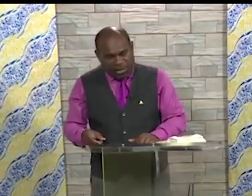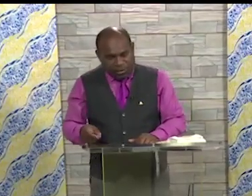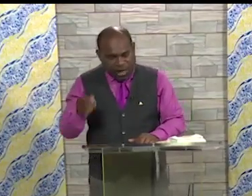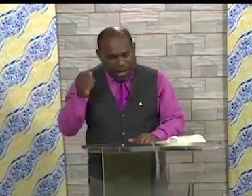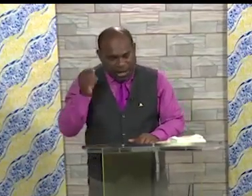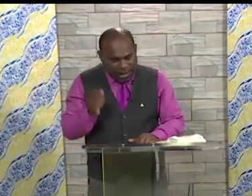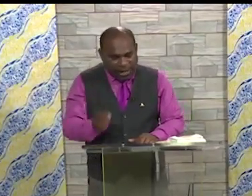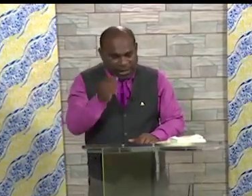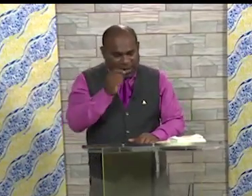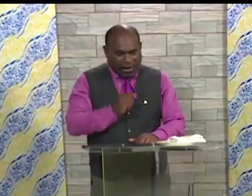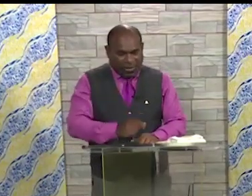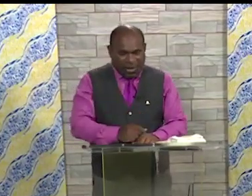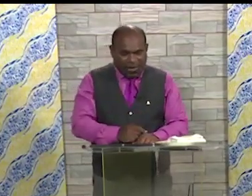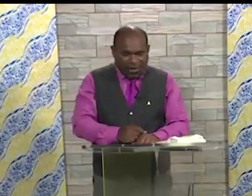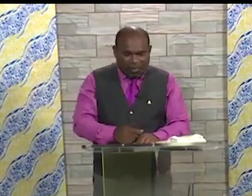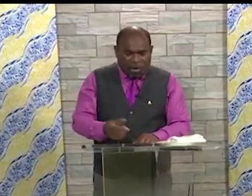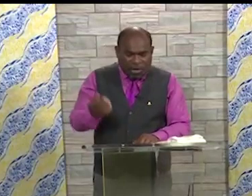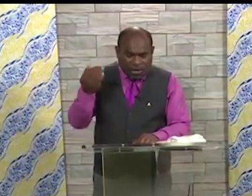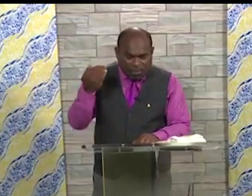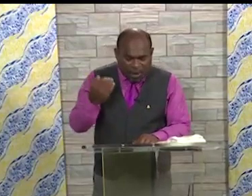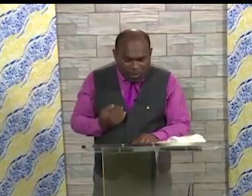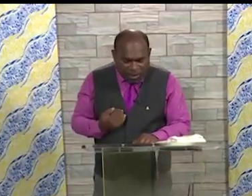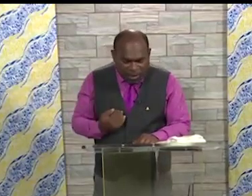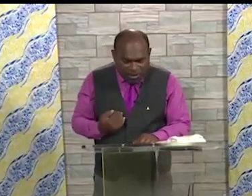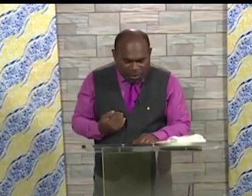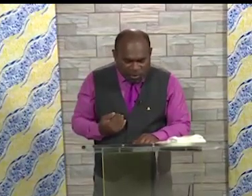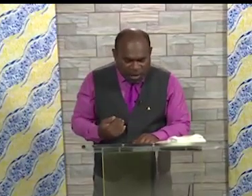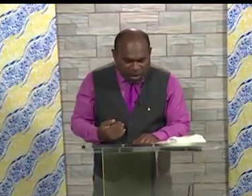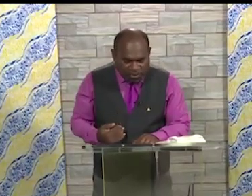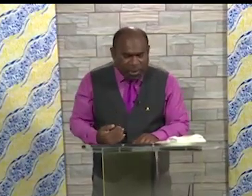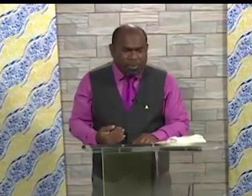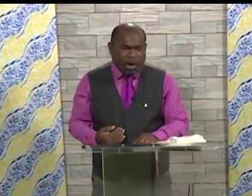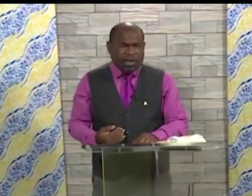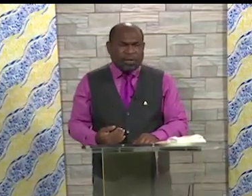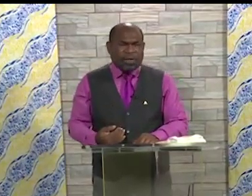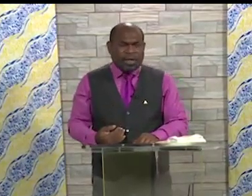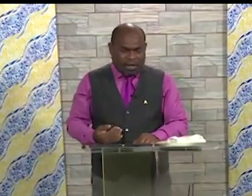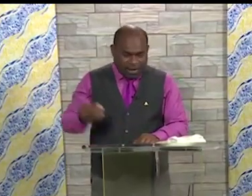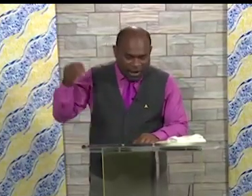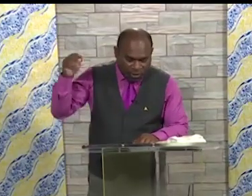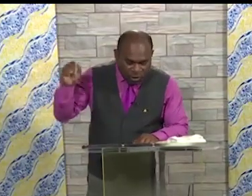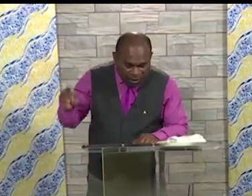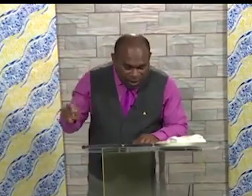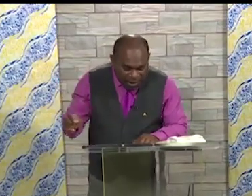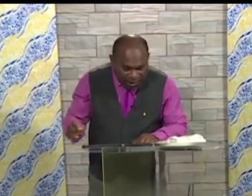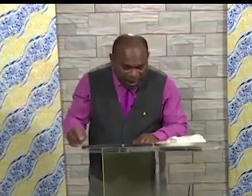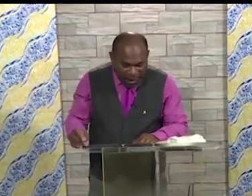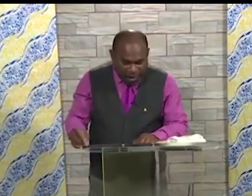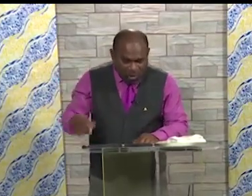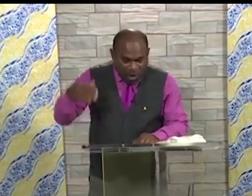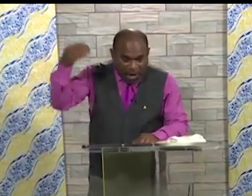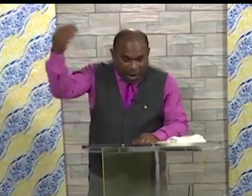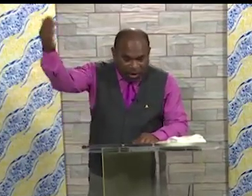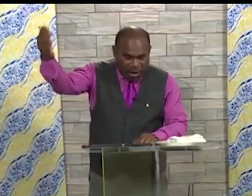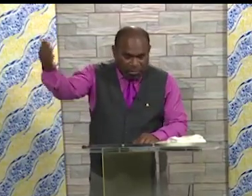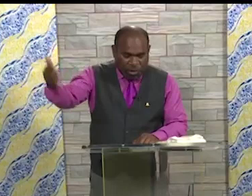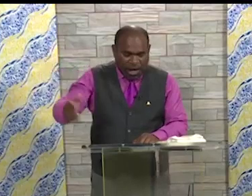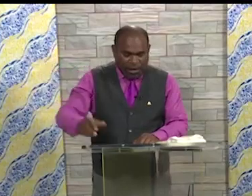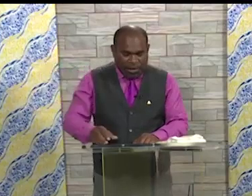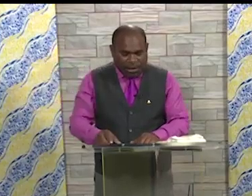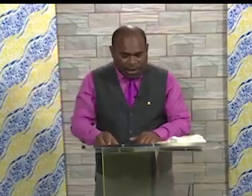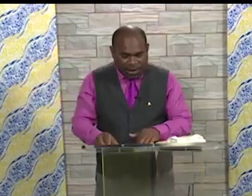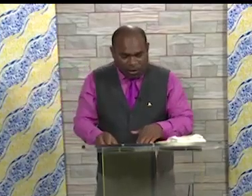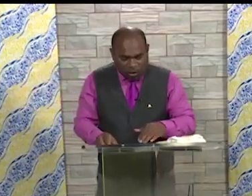wendai, ni usaha lenga karawai. Moni safai ya wendai, me usaha gai mwambulai. Nina woti ngai ra, au na lako